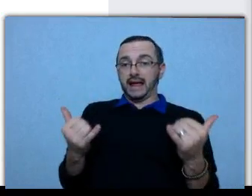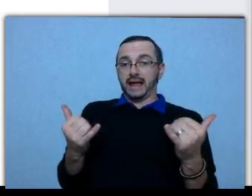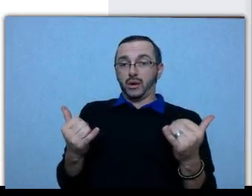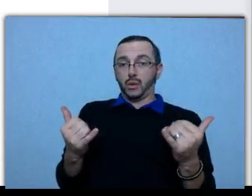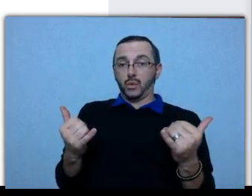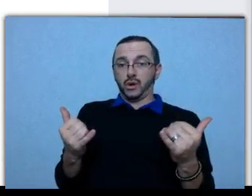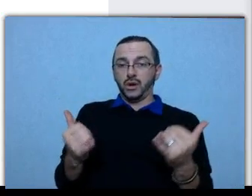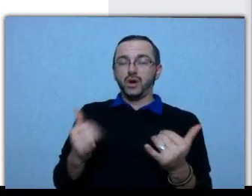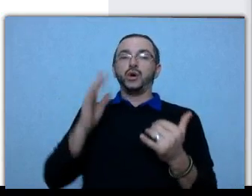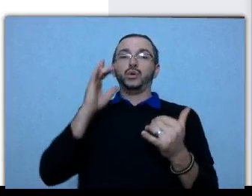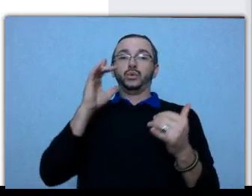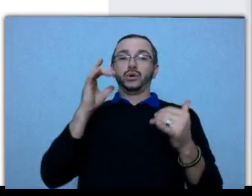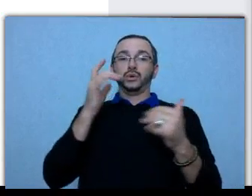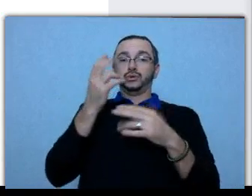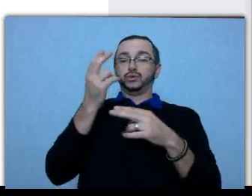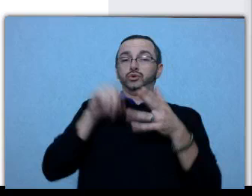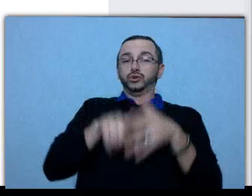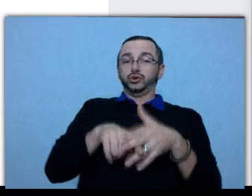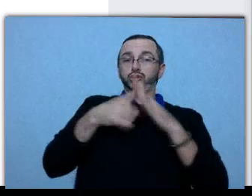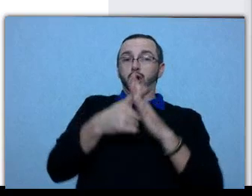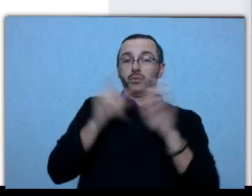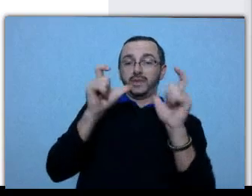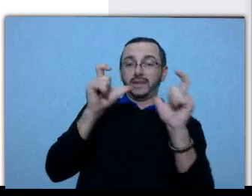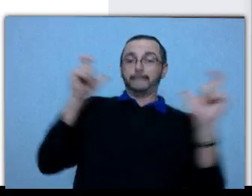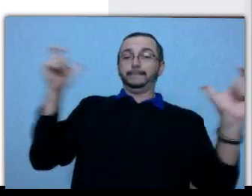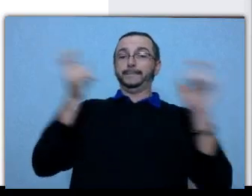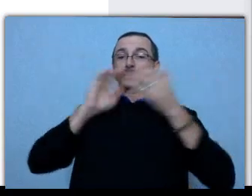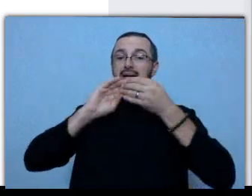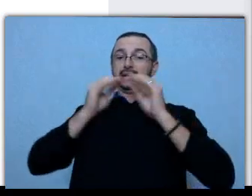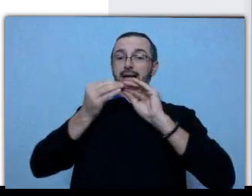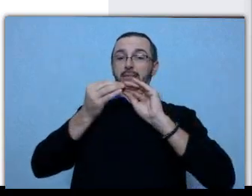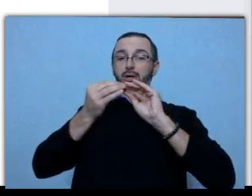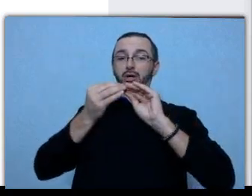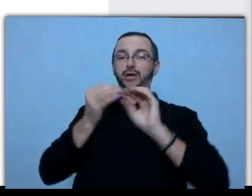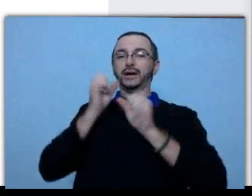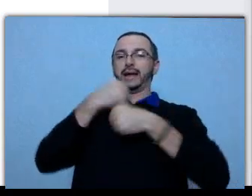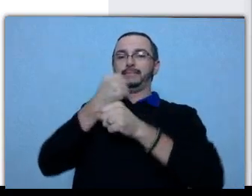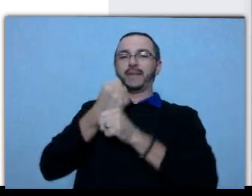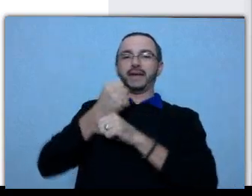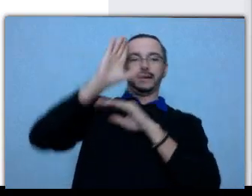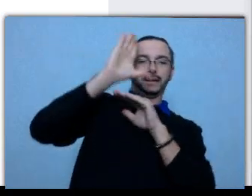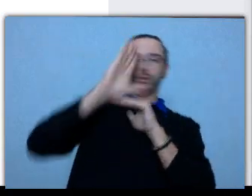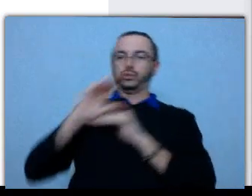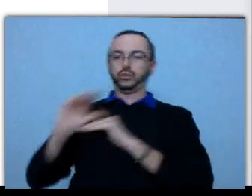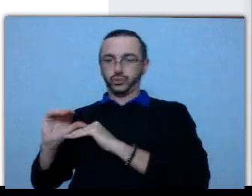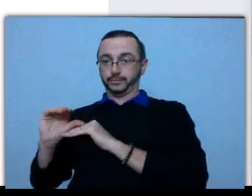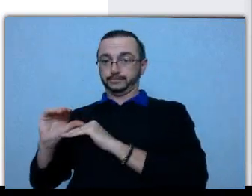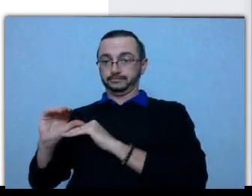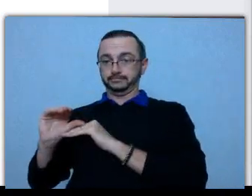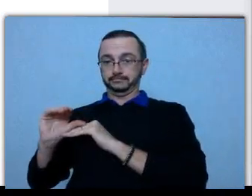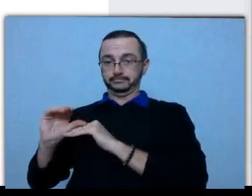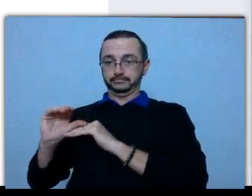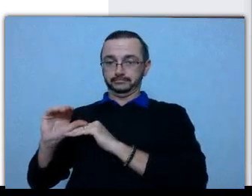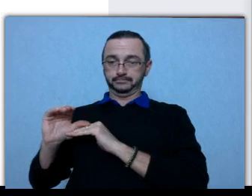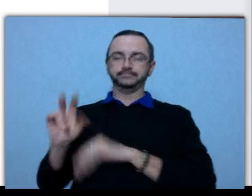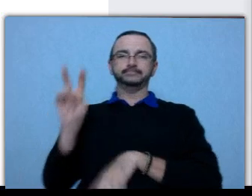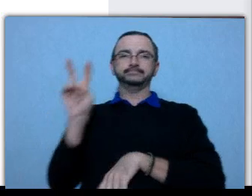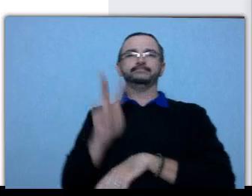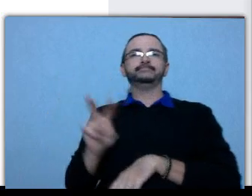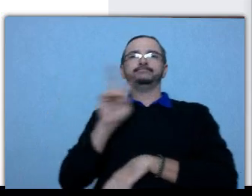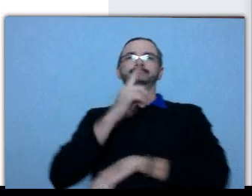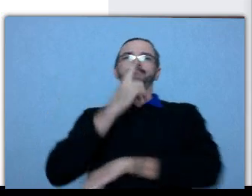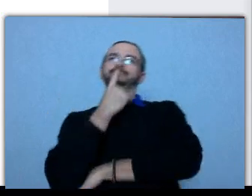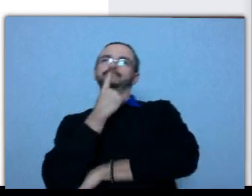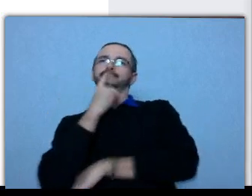going to make a smaller fraction. So now I'm going to look at this big fraction, and I'm going to think, how do I make